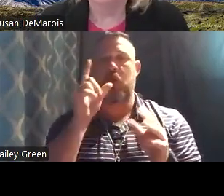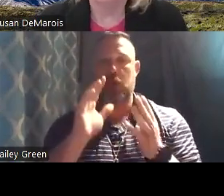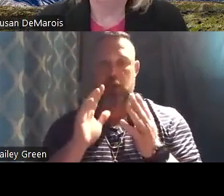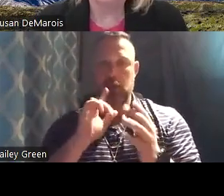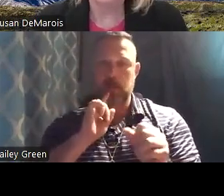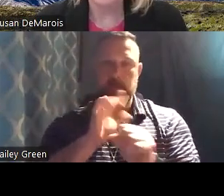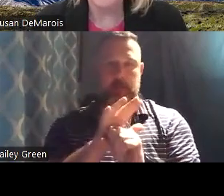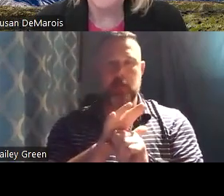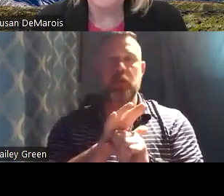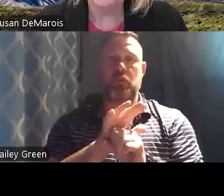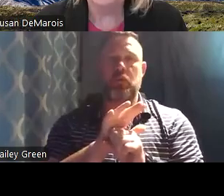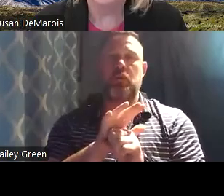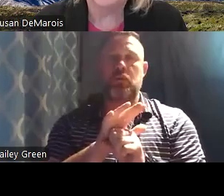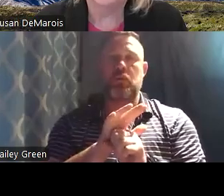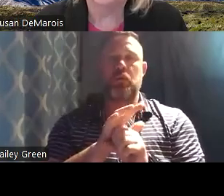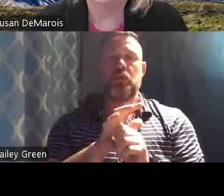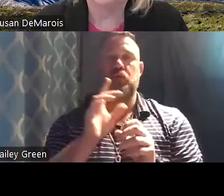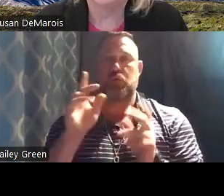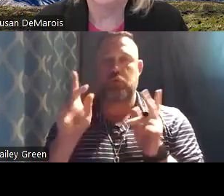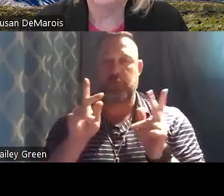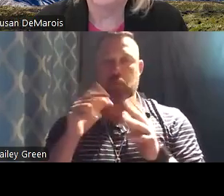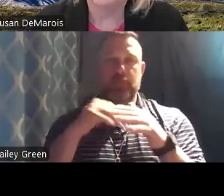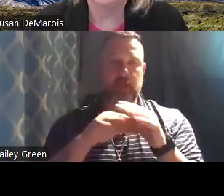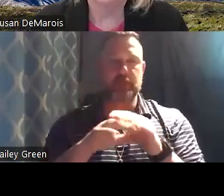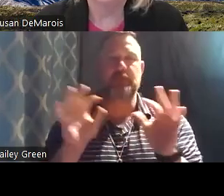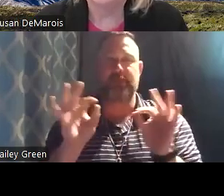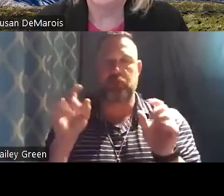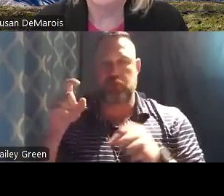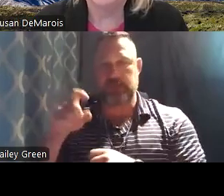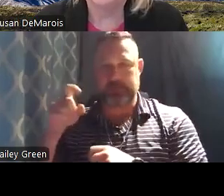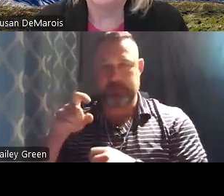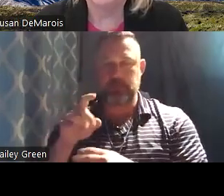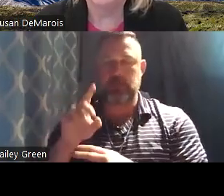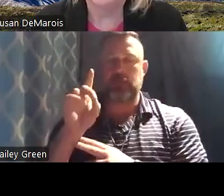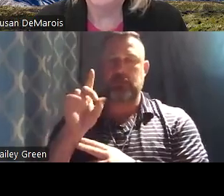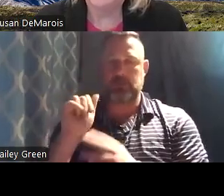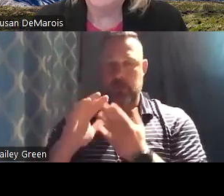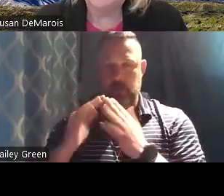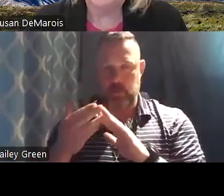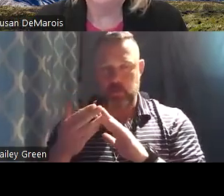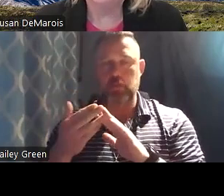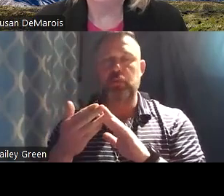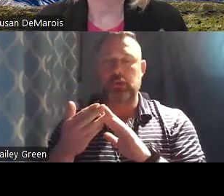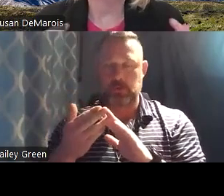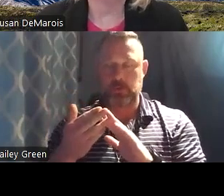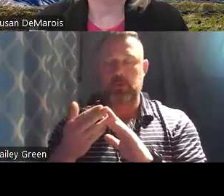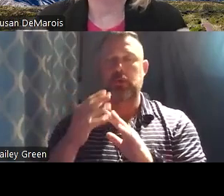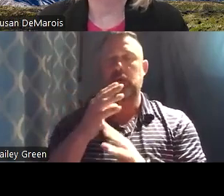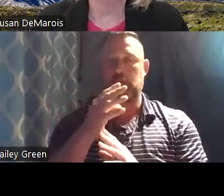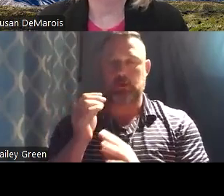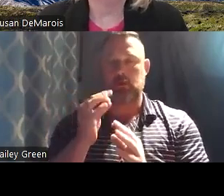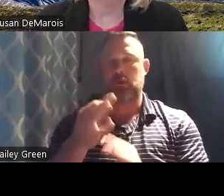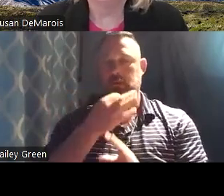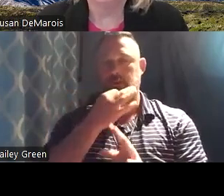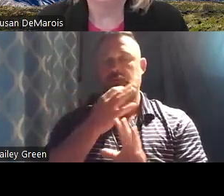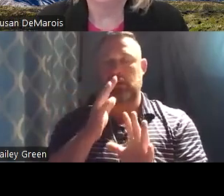commitment to people with access and functional needs, the disability community, and just exceptional